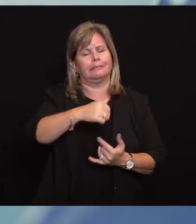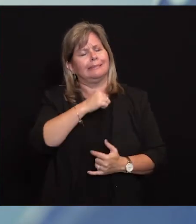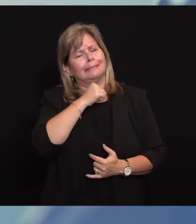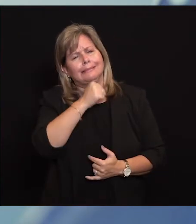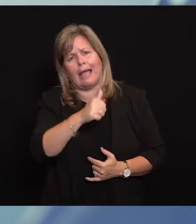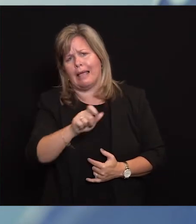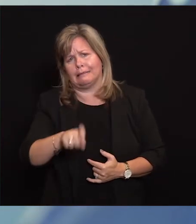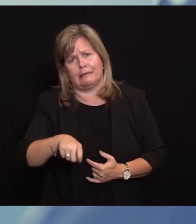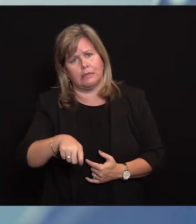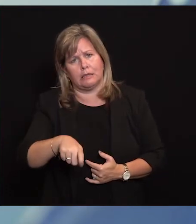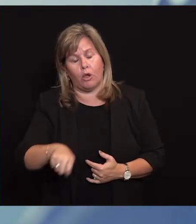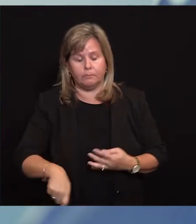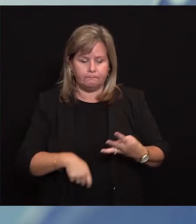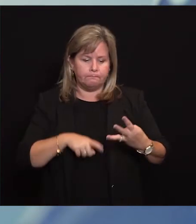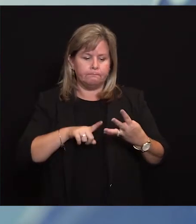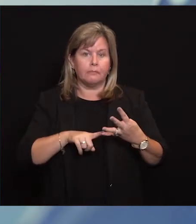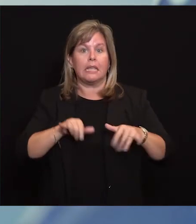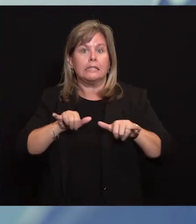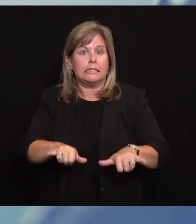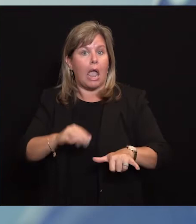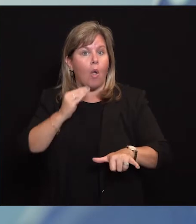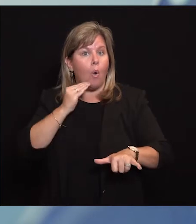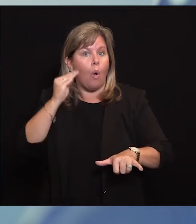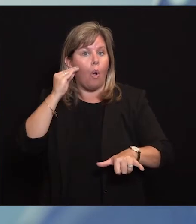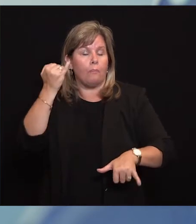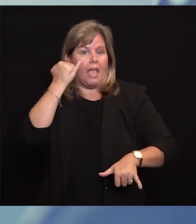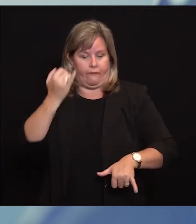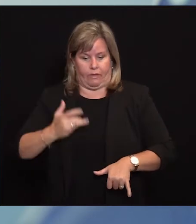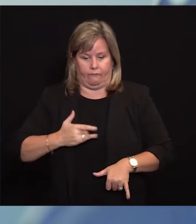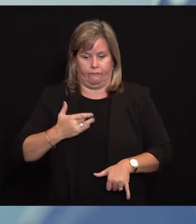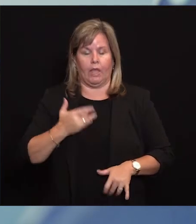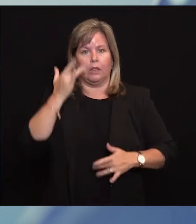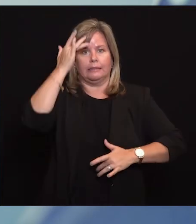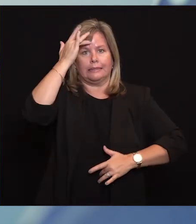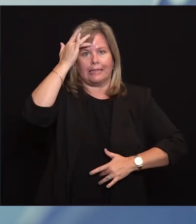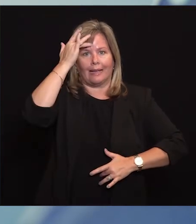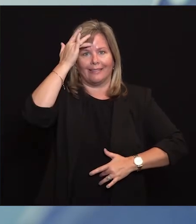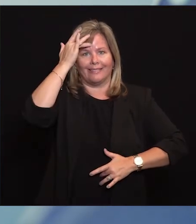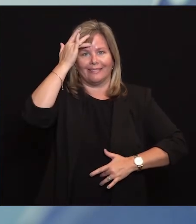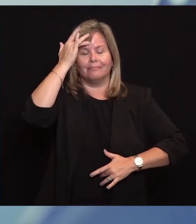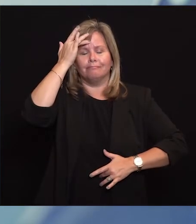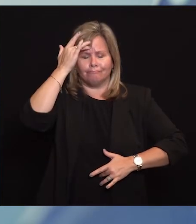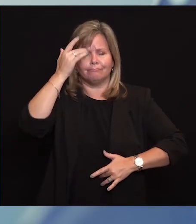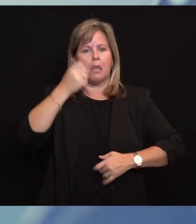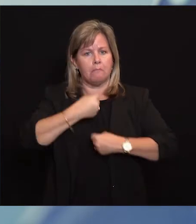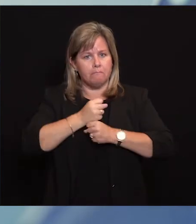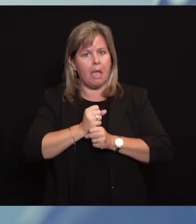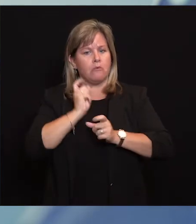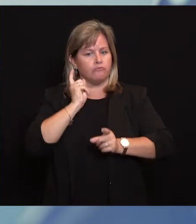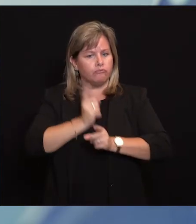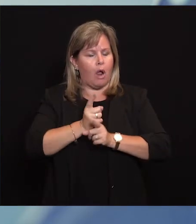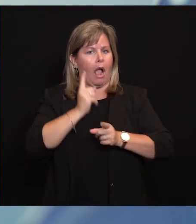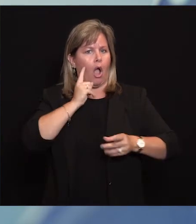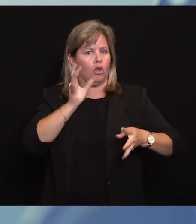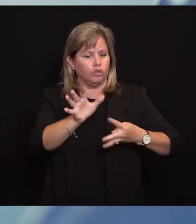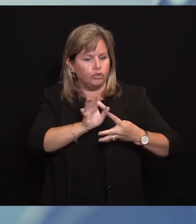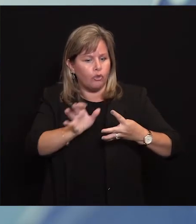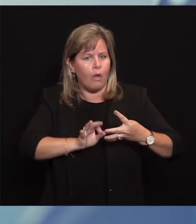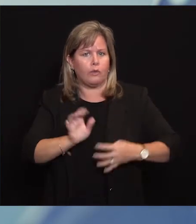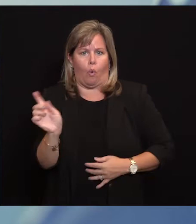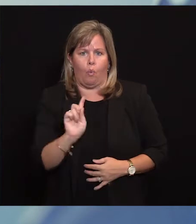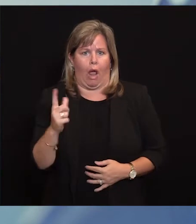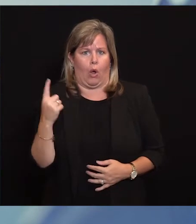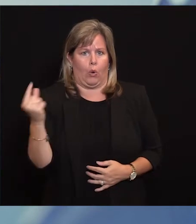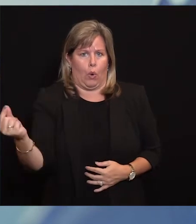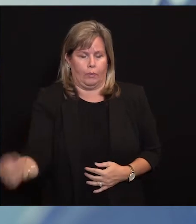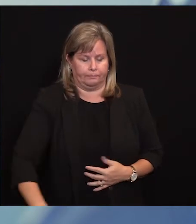involves staying home when you're sick and making good choices about where and when to be in public spaces.